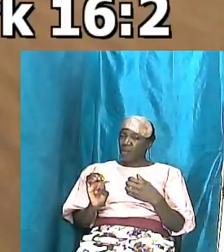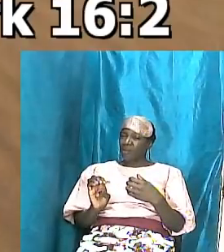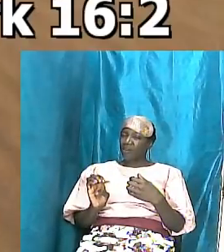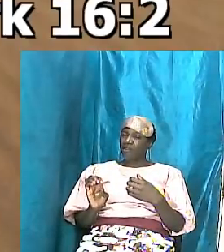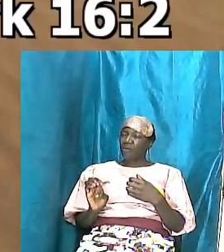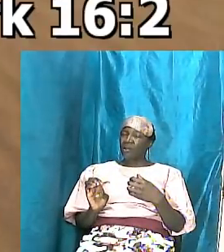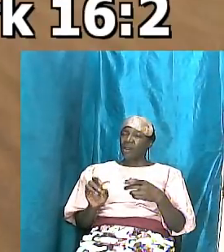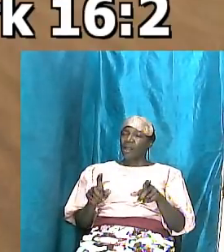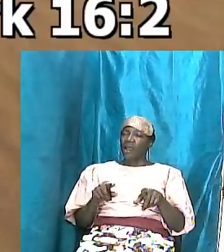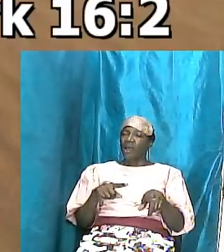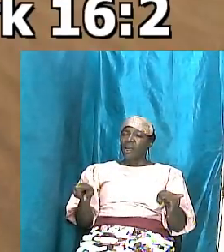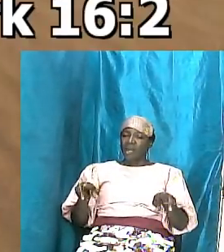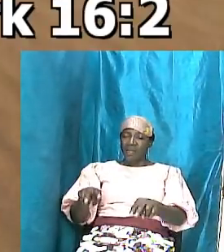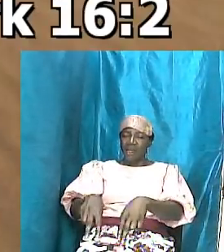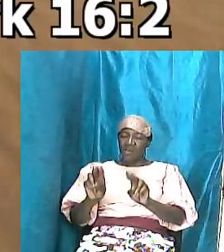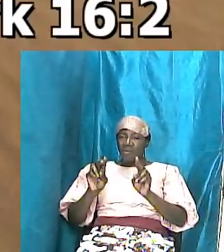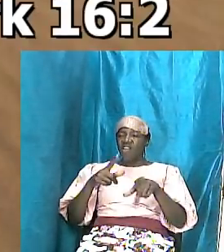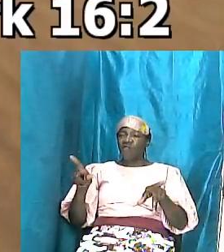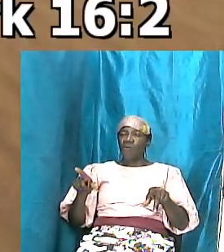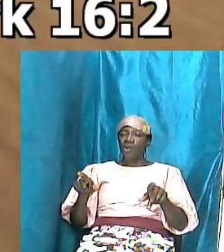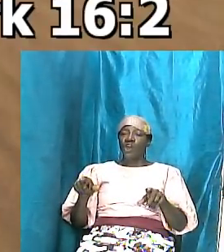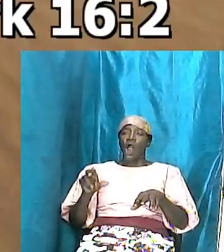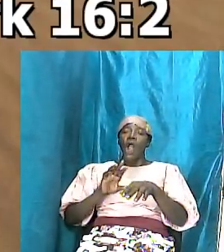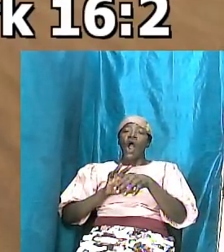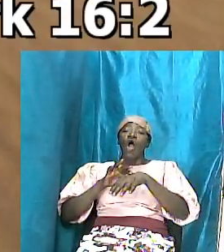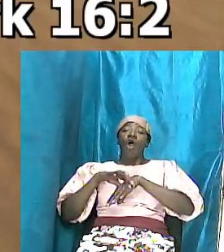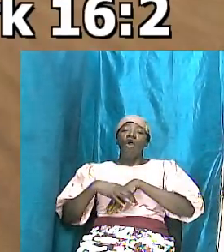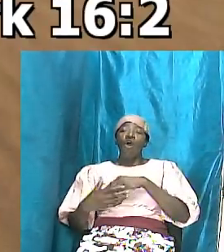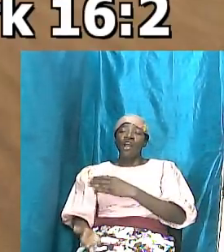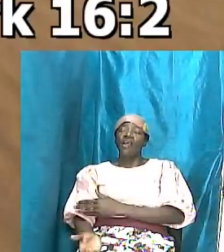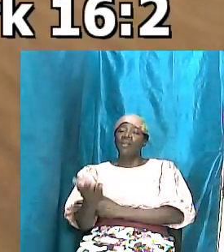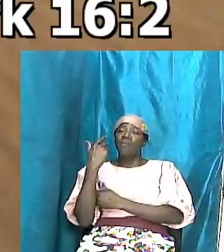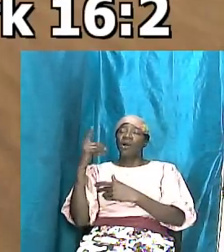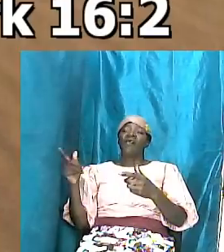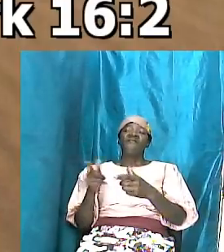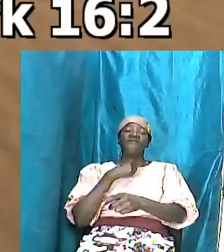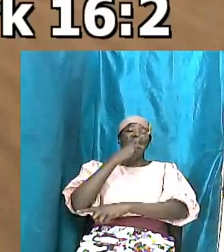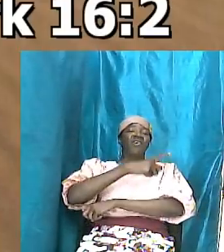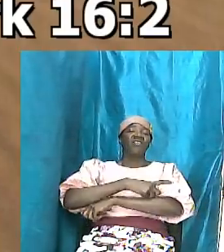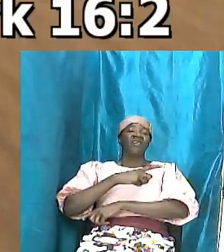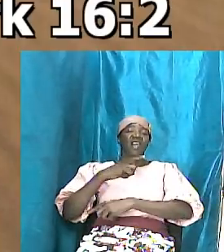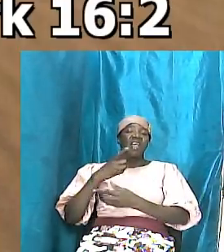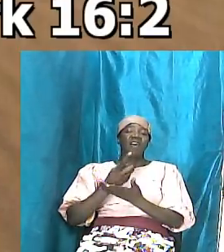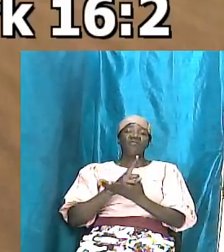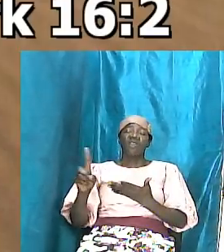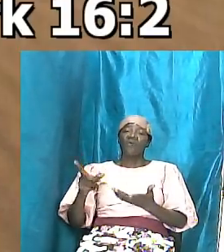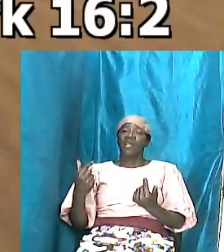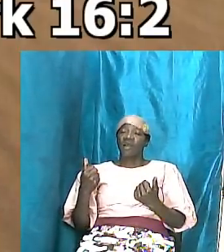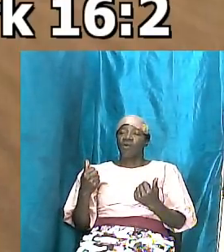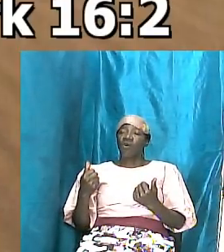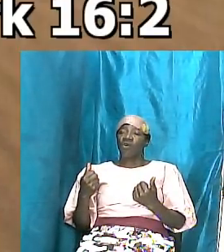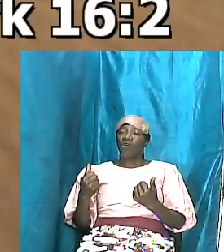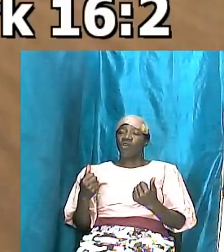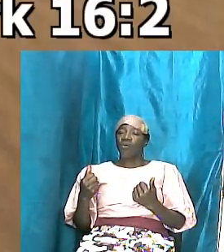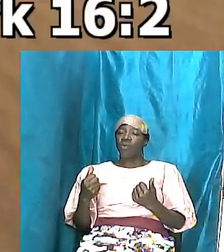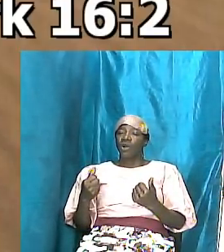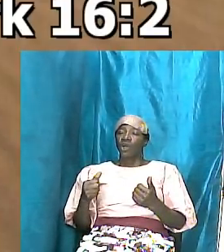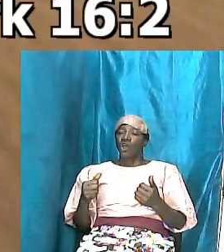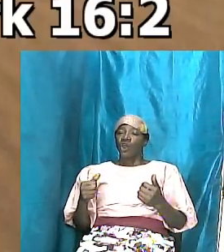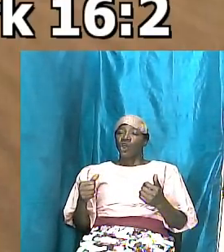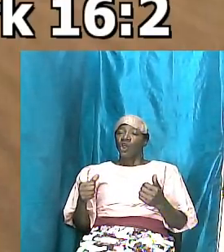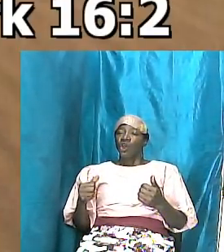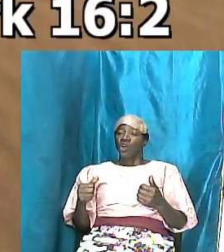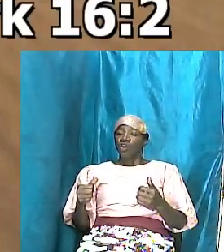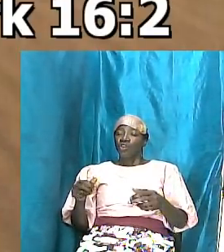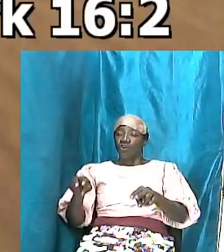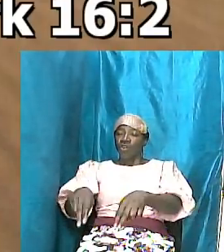But very early in the morning, the first day of the week, they came unto the sepulchre at the rising of